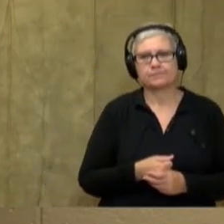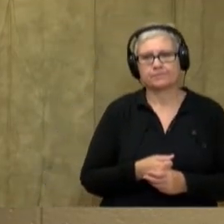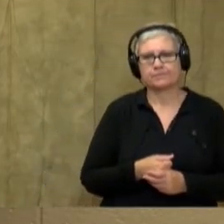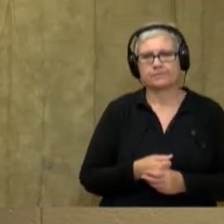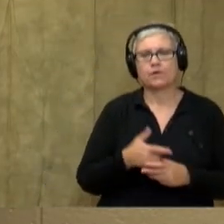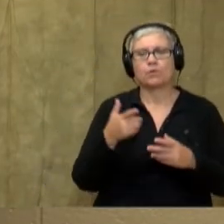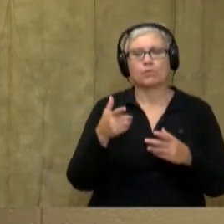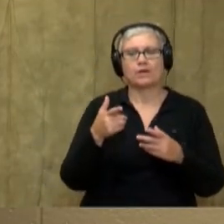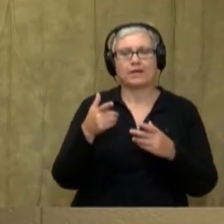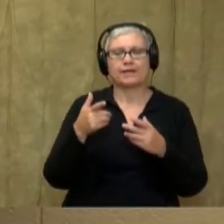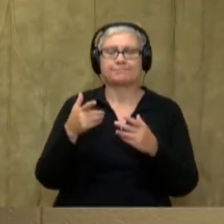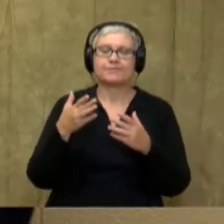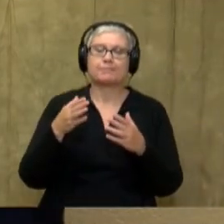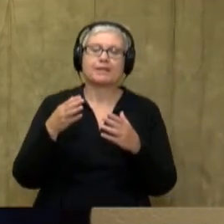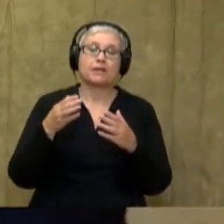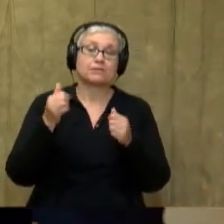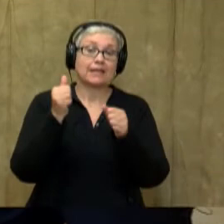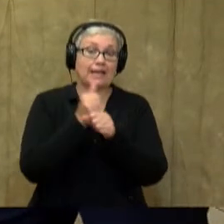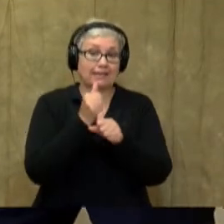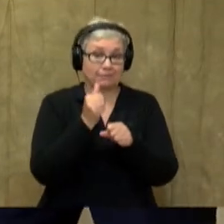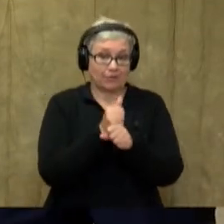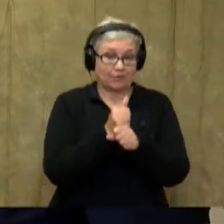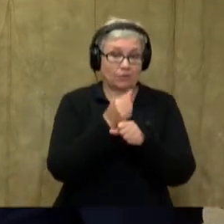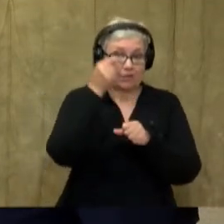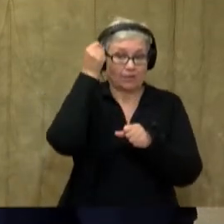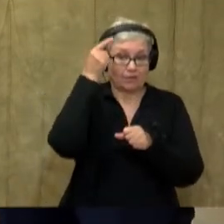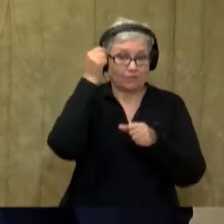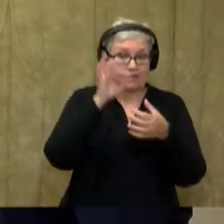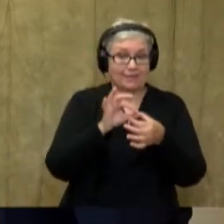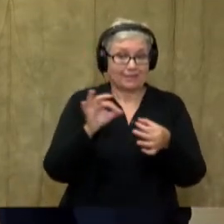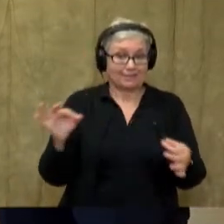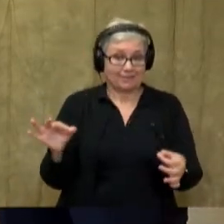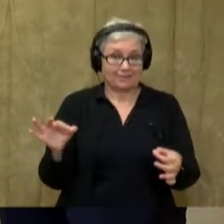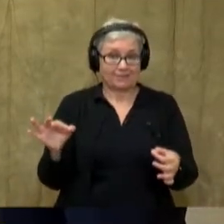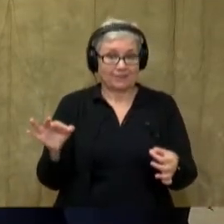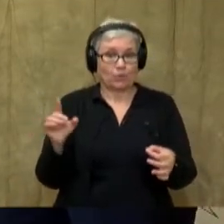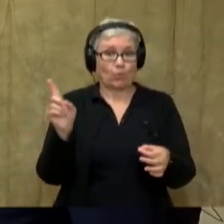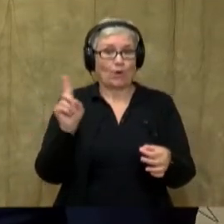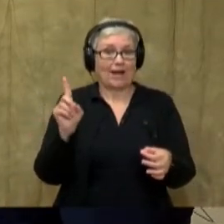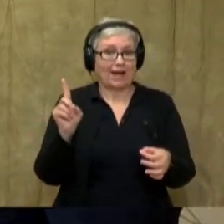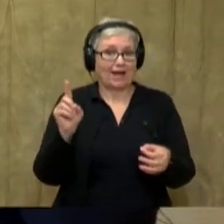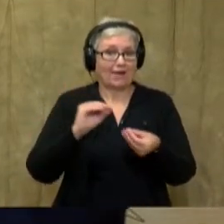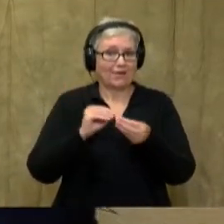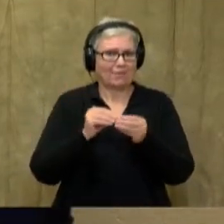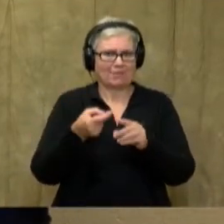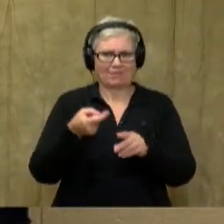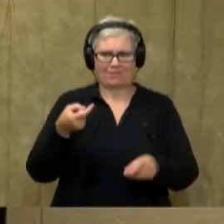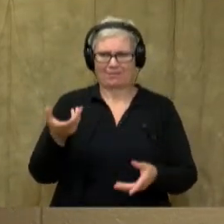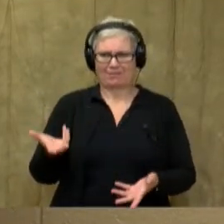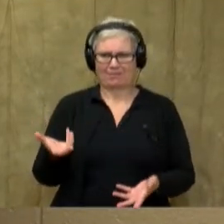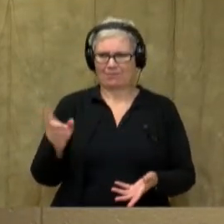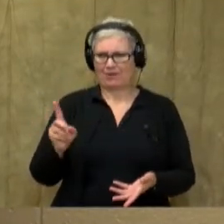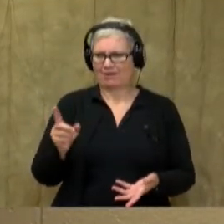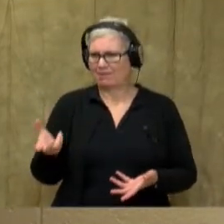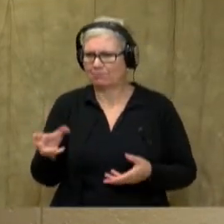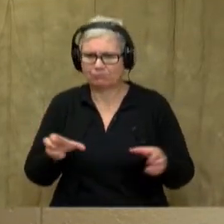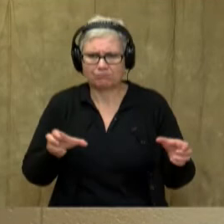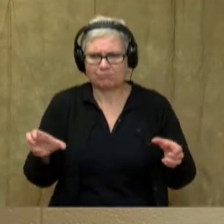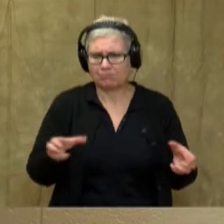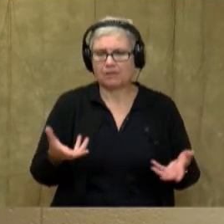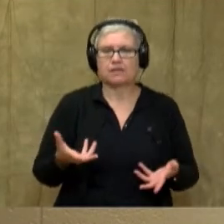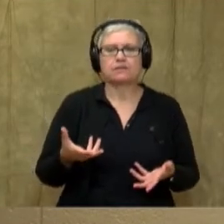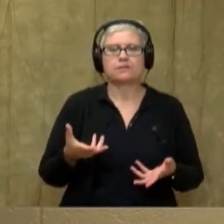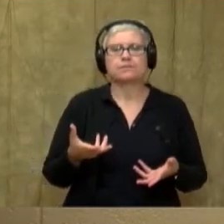expressions themselves. We've got to understand where the numbers are coming from. And so the 8s we've talked about